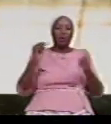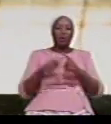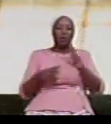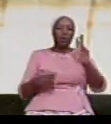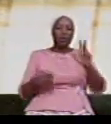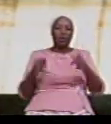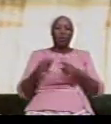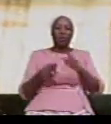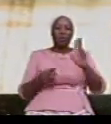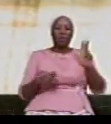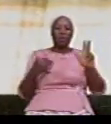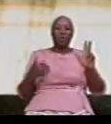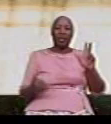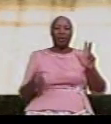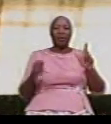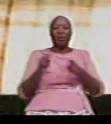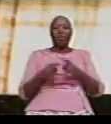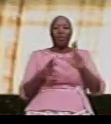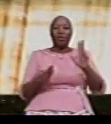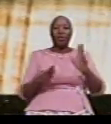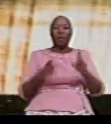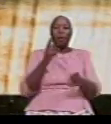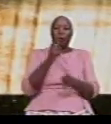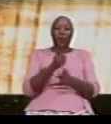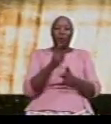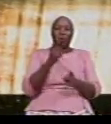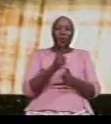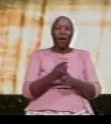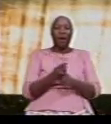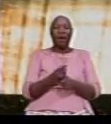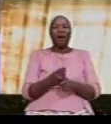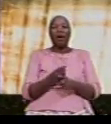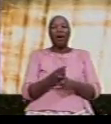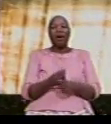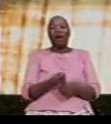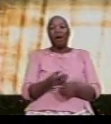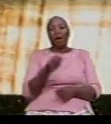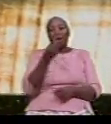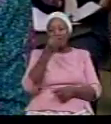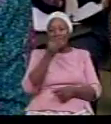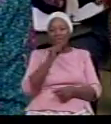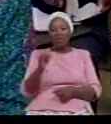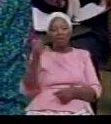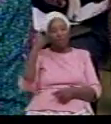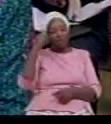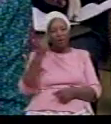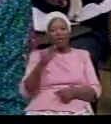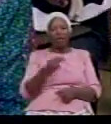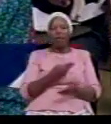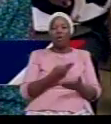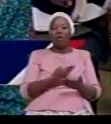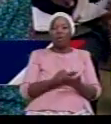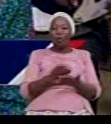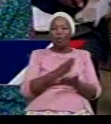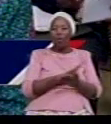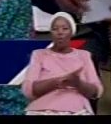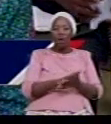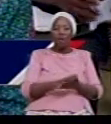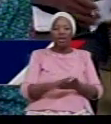now. Point number three, proper feeding for a holy life and